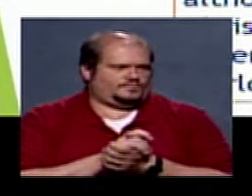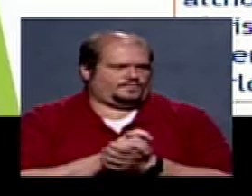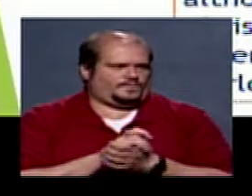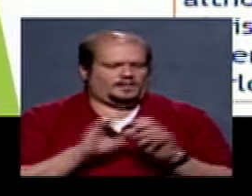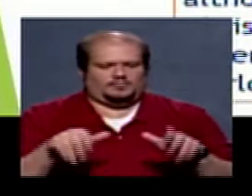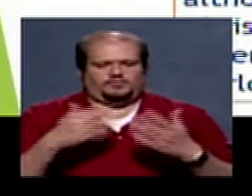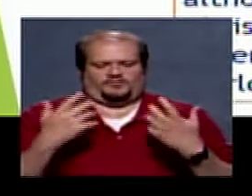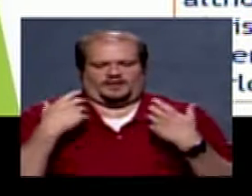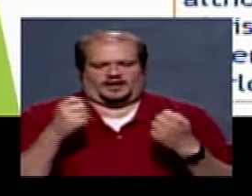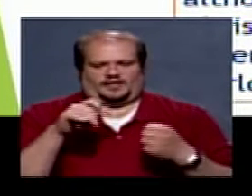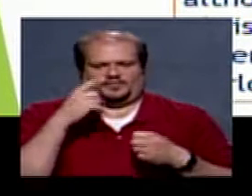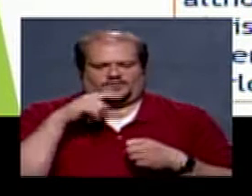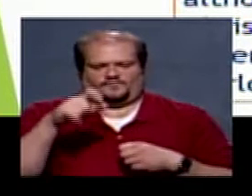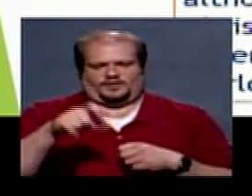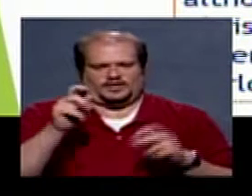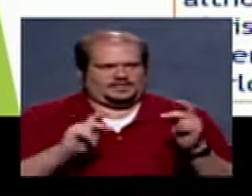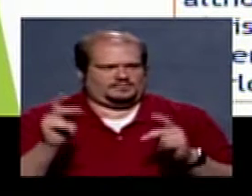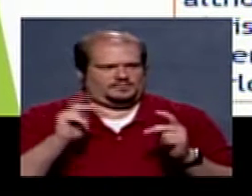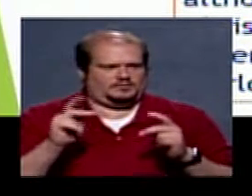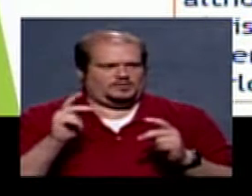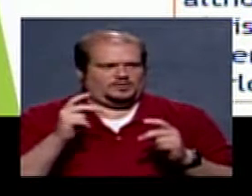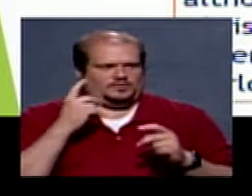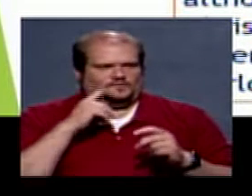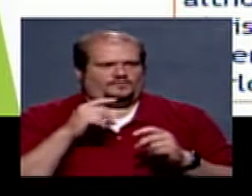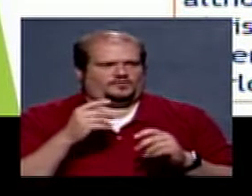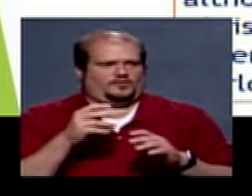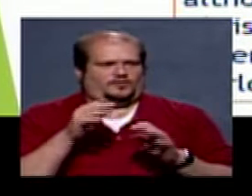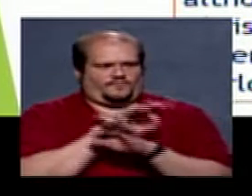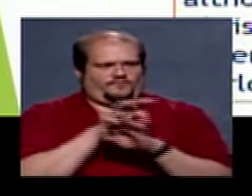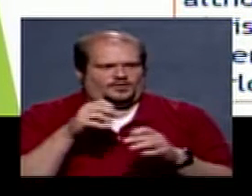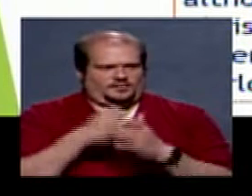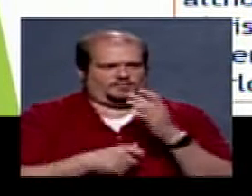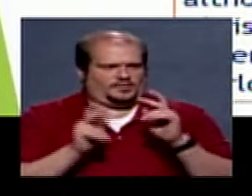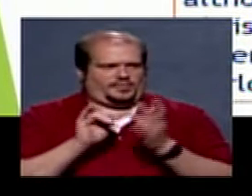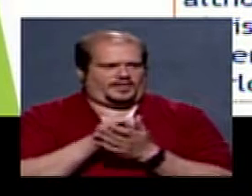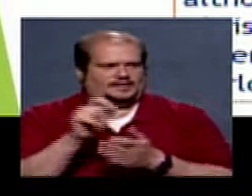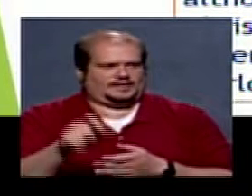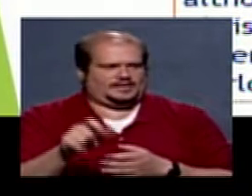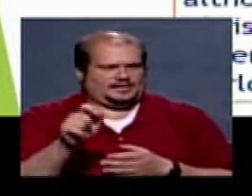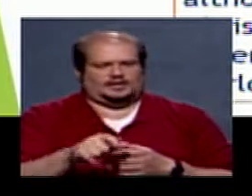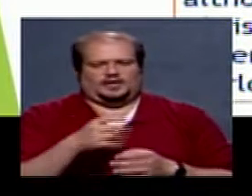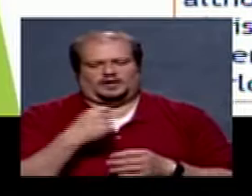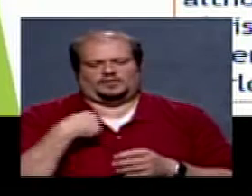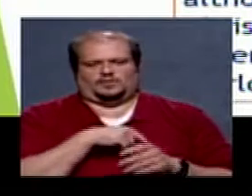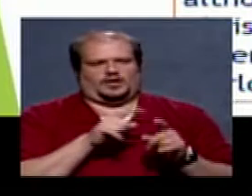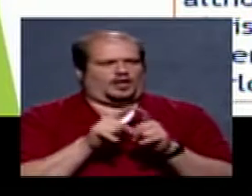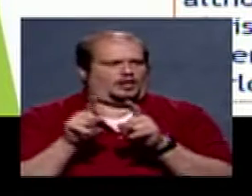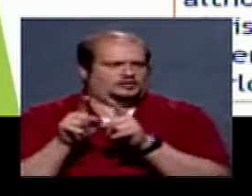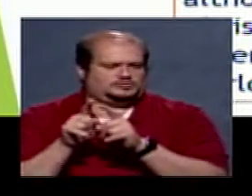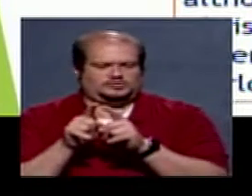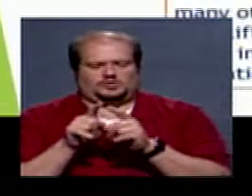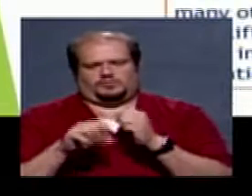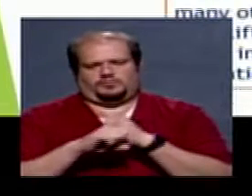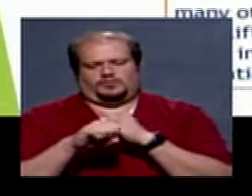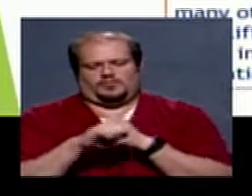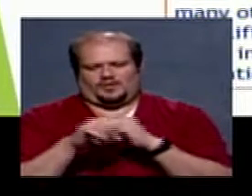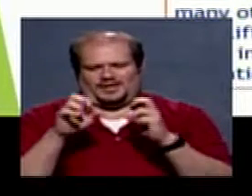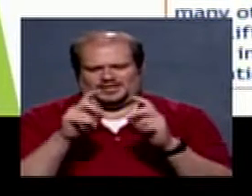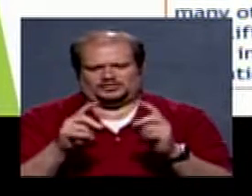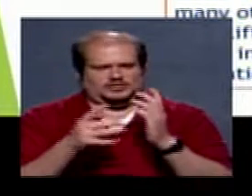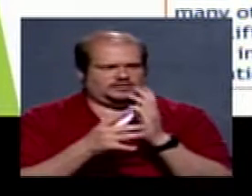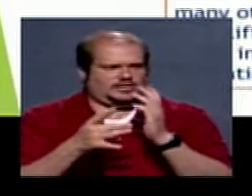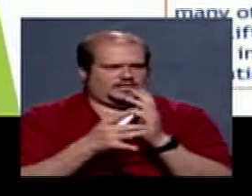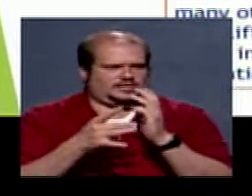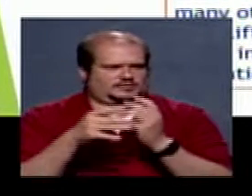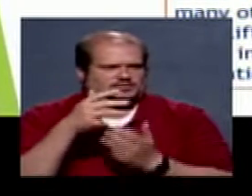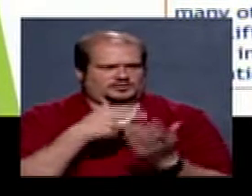providing health care for the needy, for the free health care for those who need. We have also been promoting education,